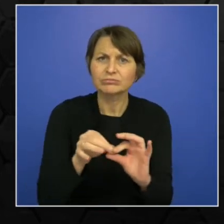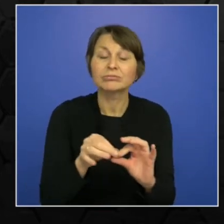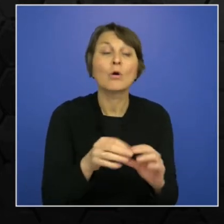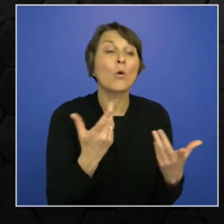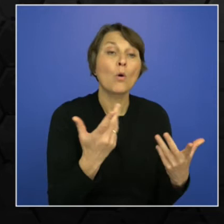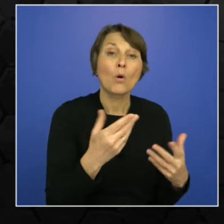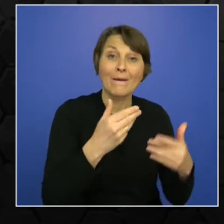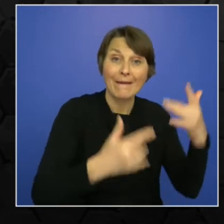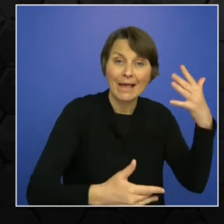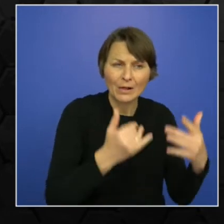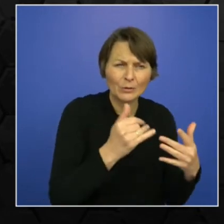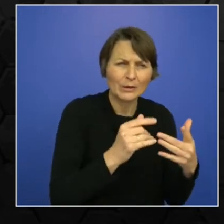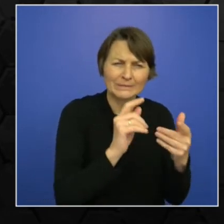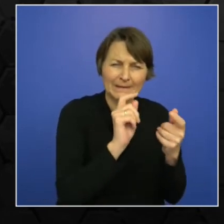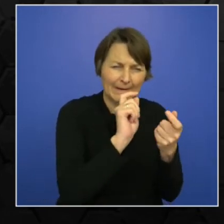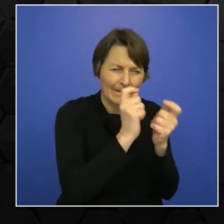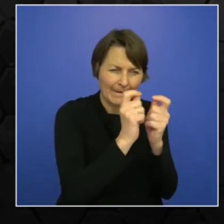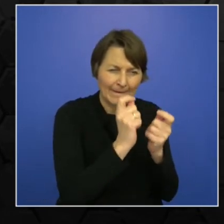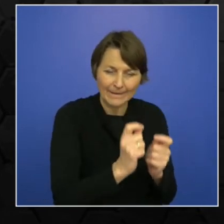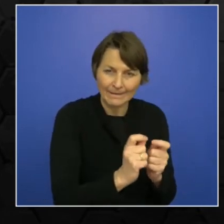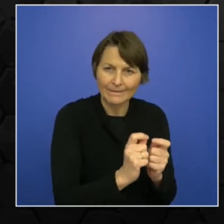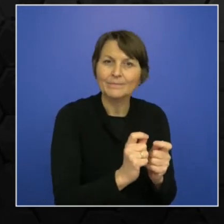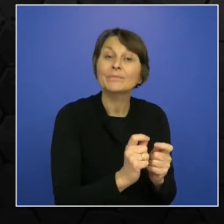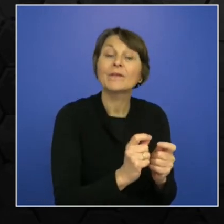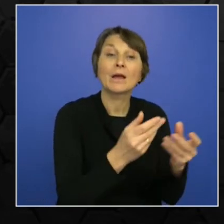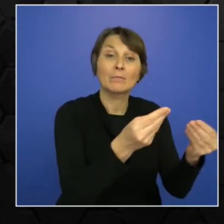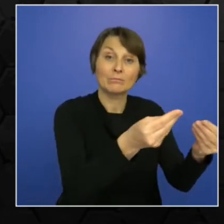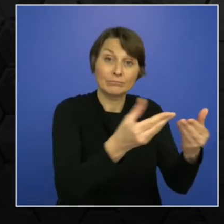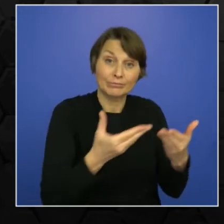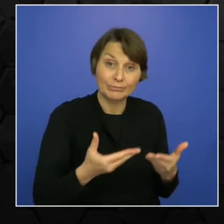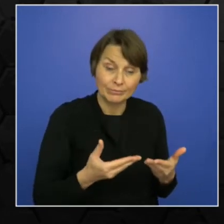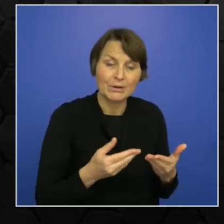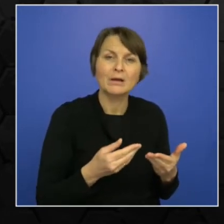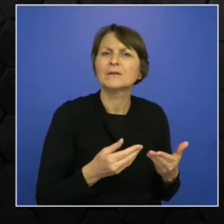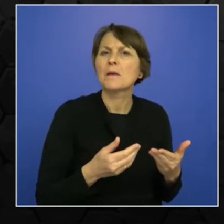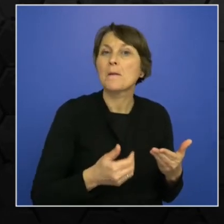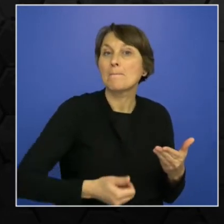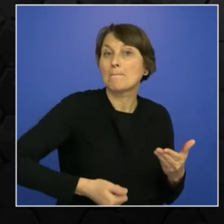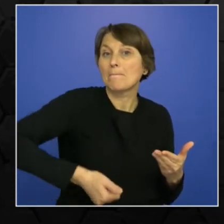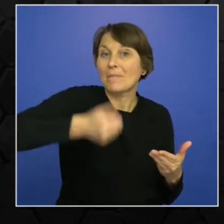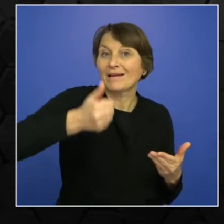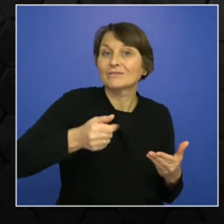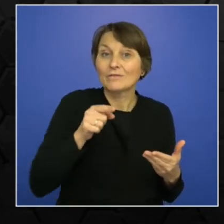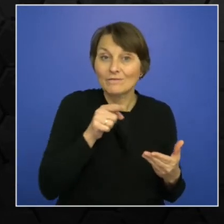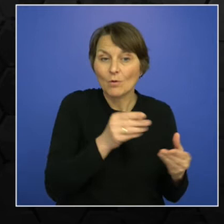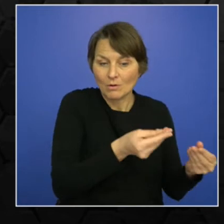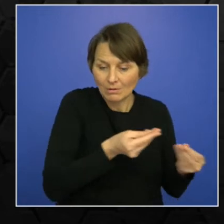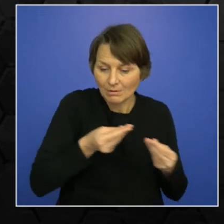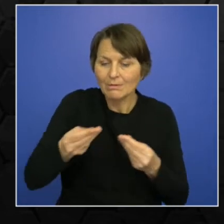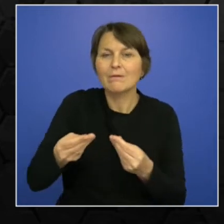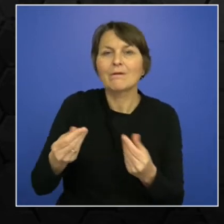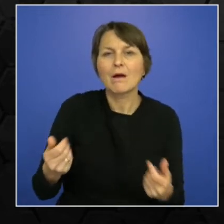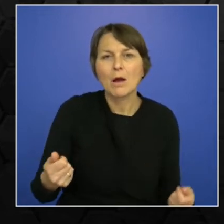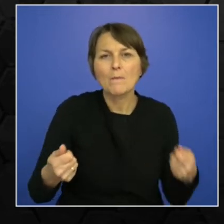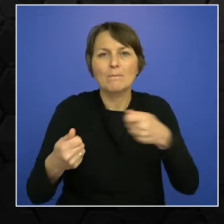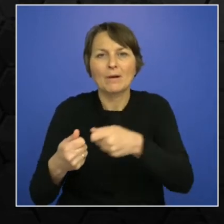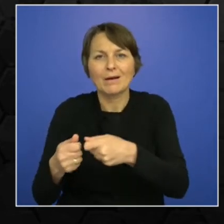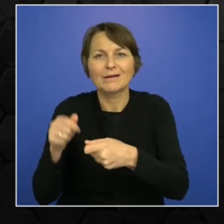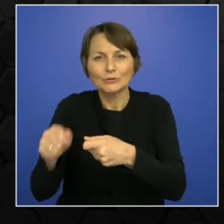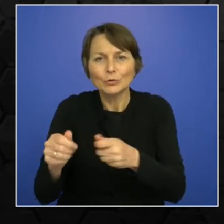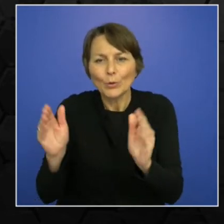order to get something that would be better off for edge devices where the resources are much more